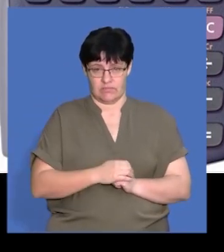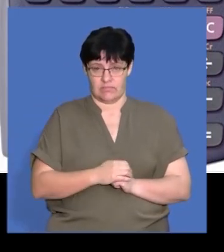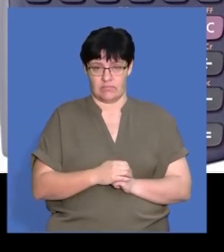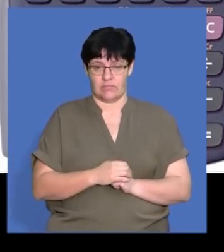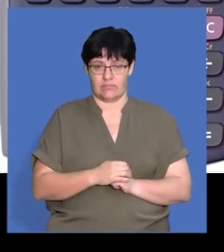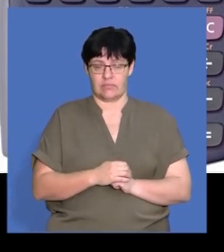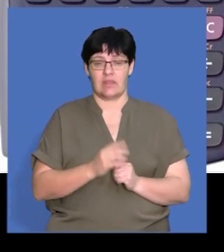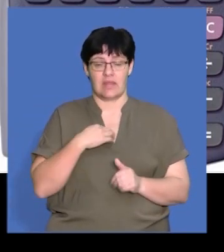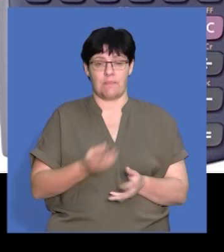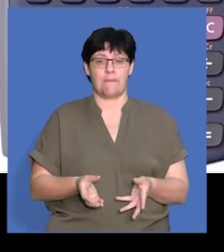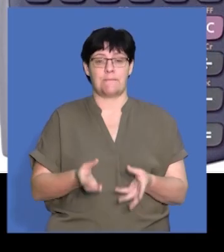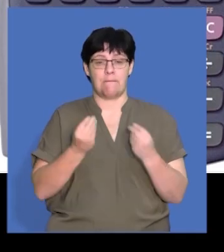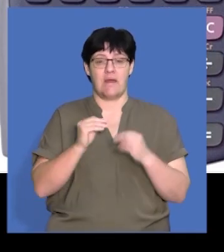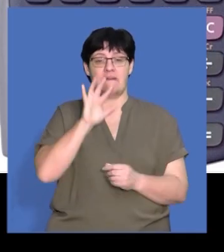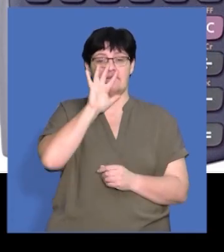And I'm going to get